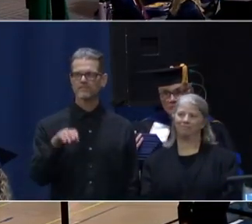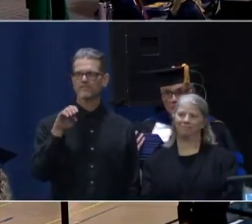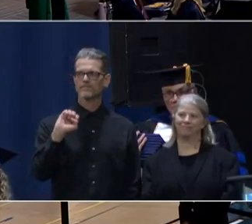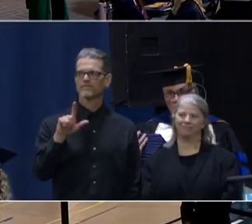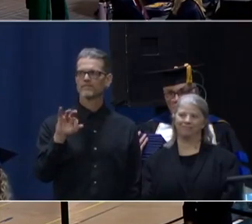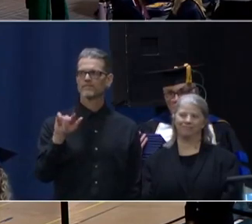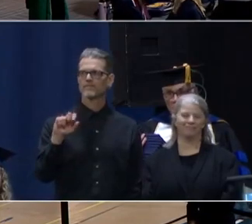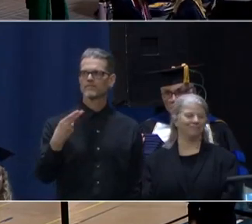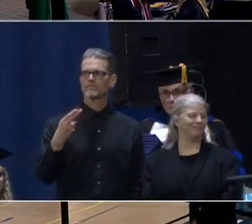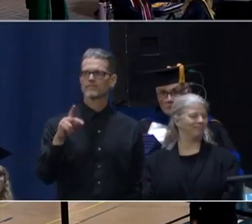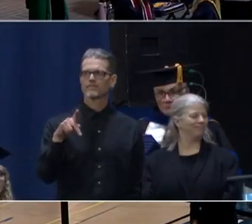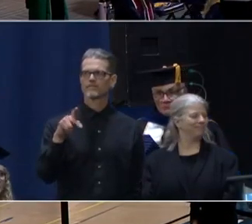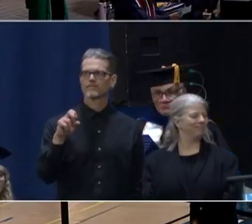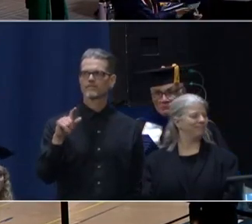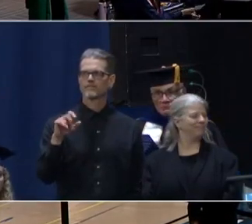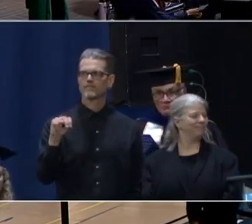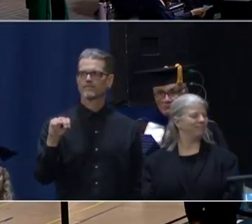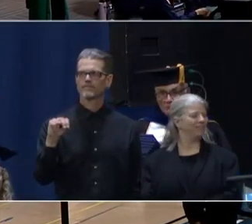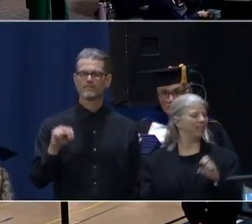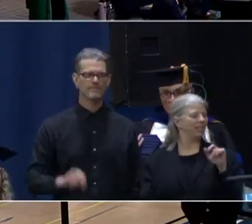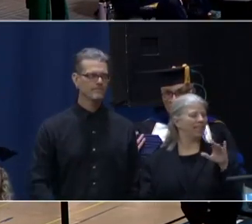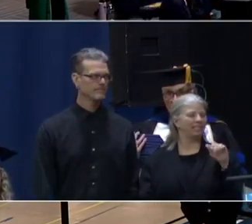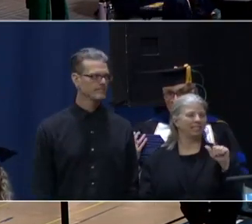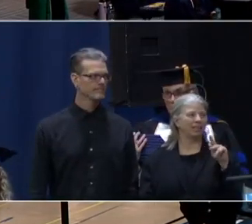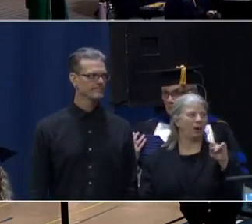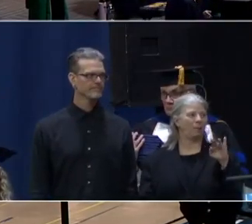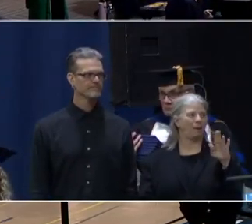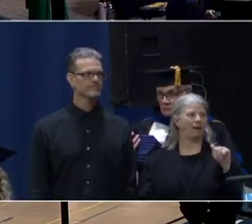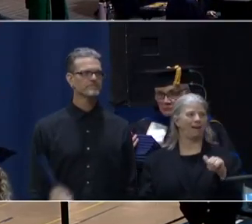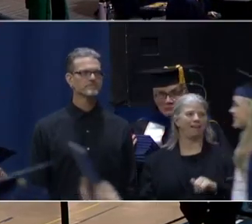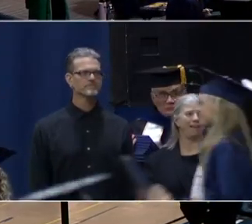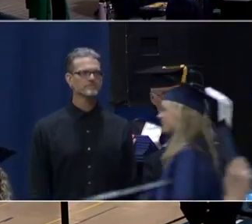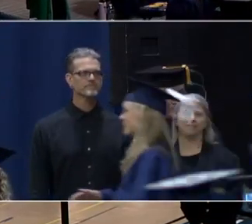Elizabeth Pepin. Elise Conrad.